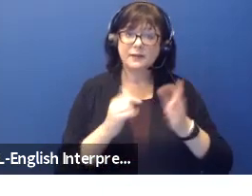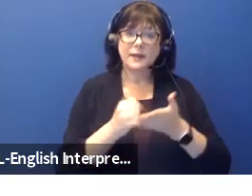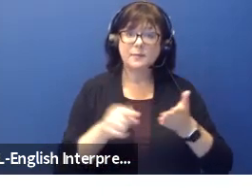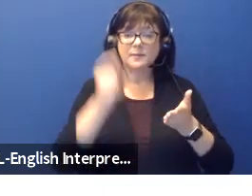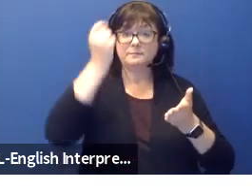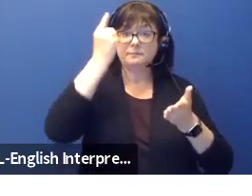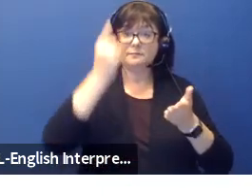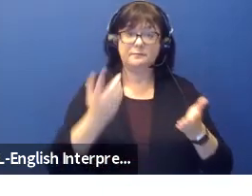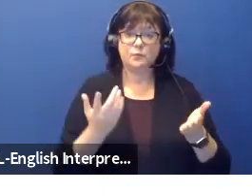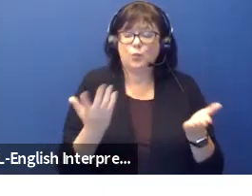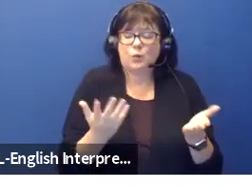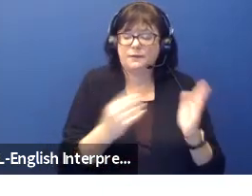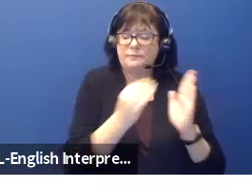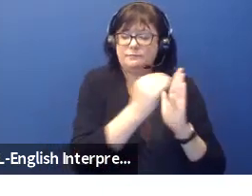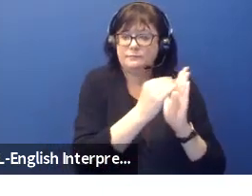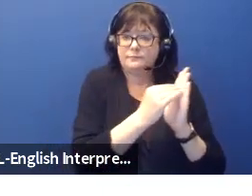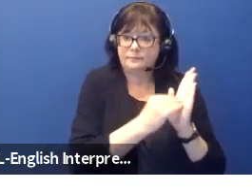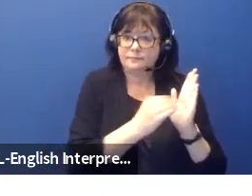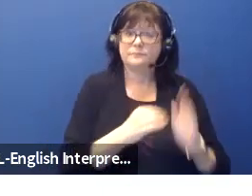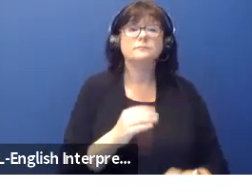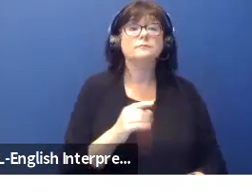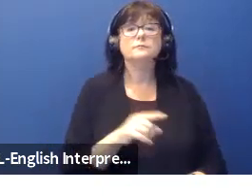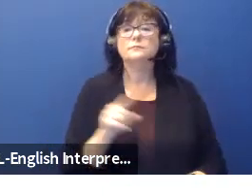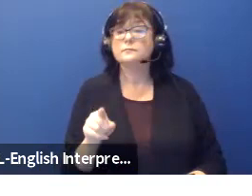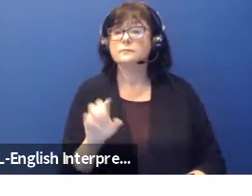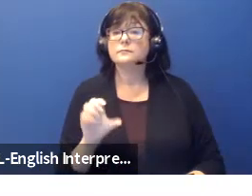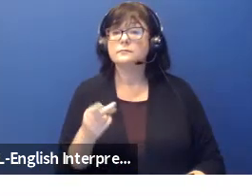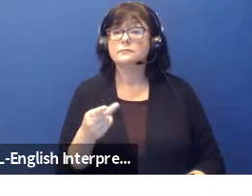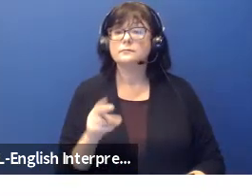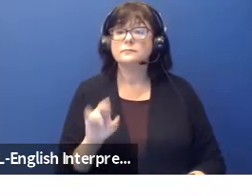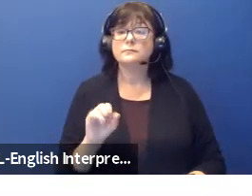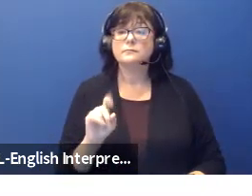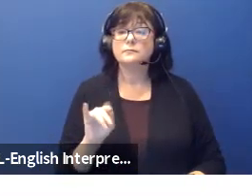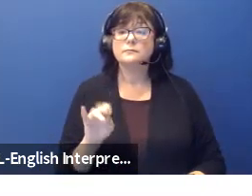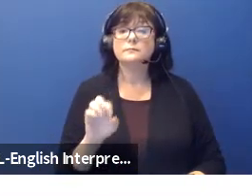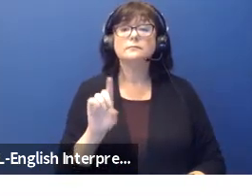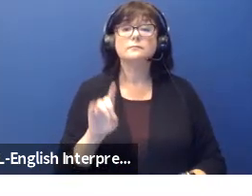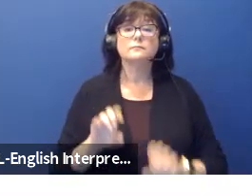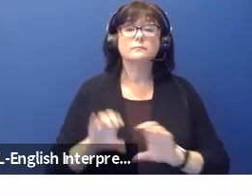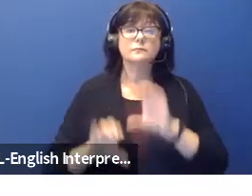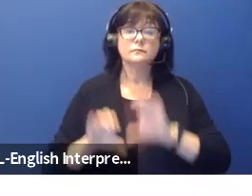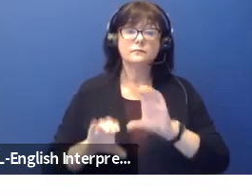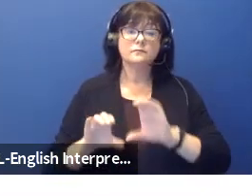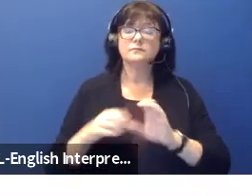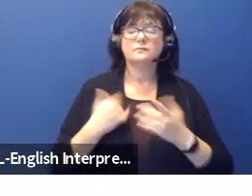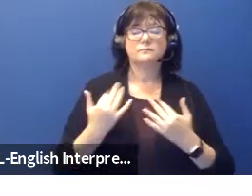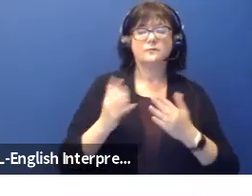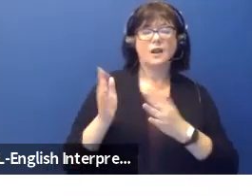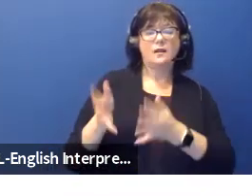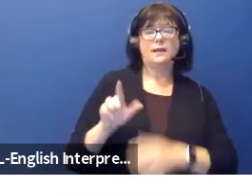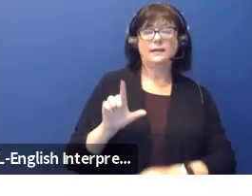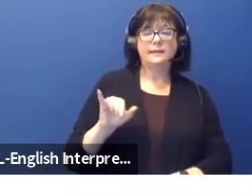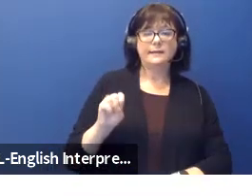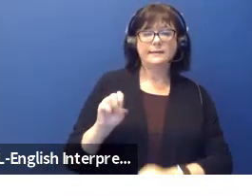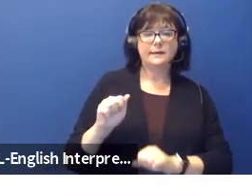And Christine's posted a chat question, and I'll let Lisa or others respond to that, because it's a little bit,